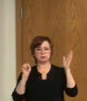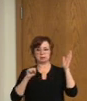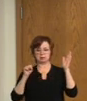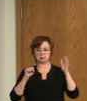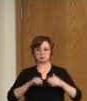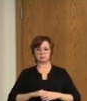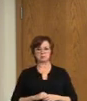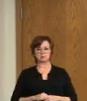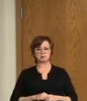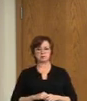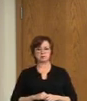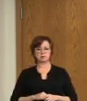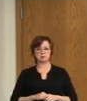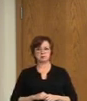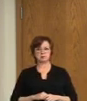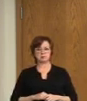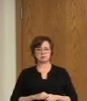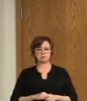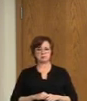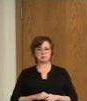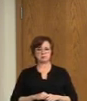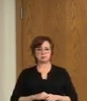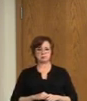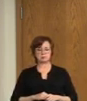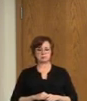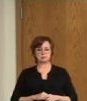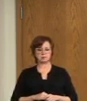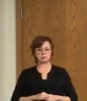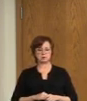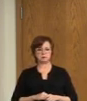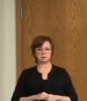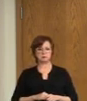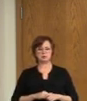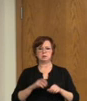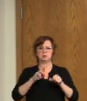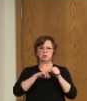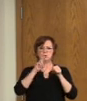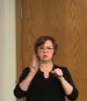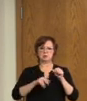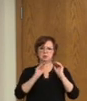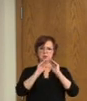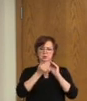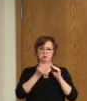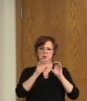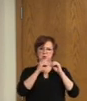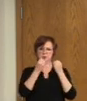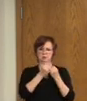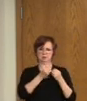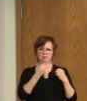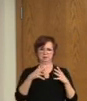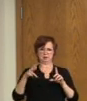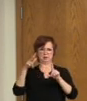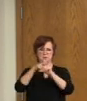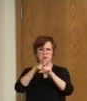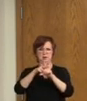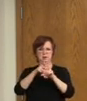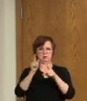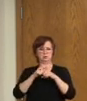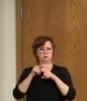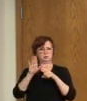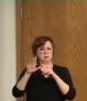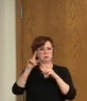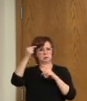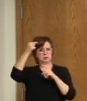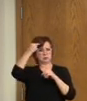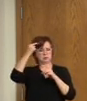Yes, I do. And then following that, so a Regina community organization has applied to your ministry